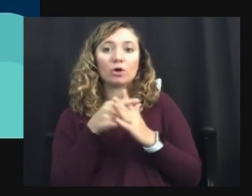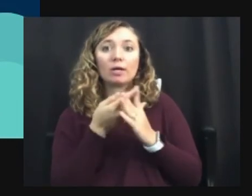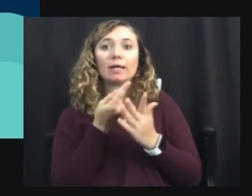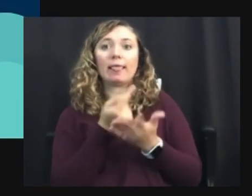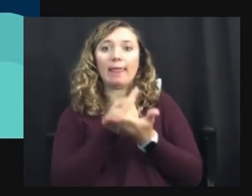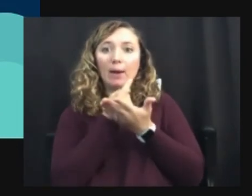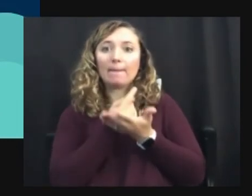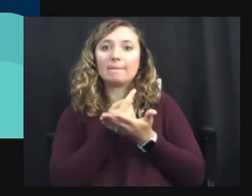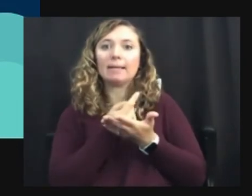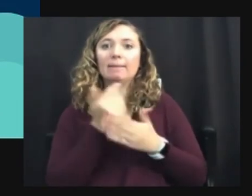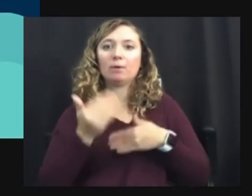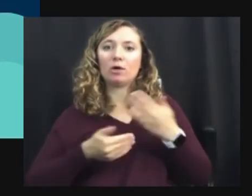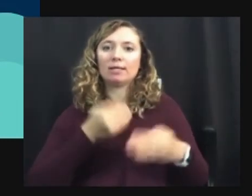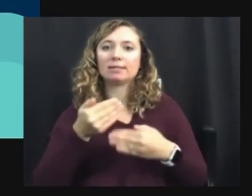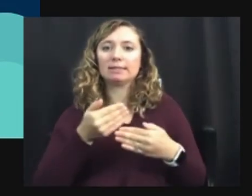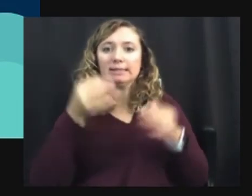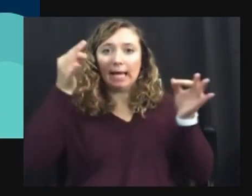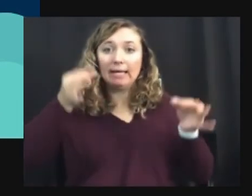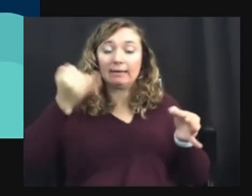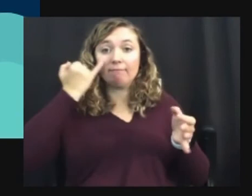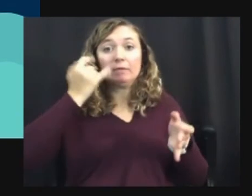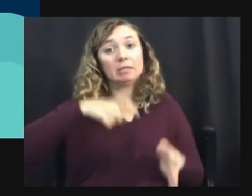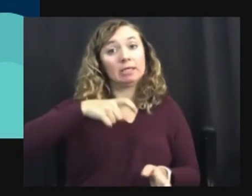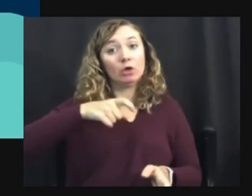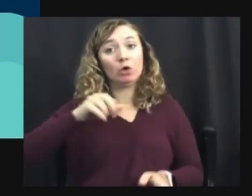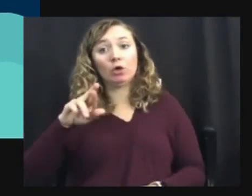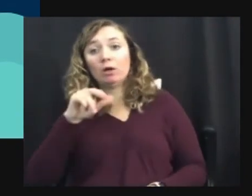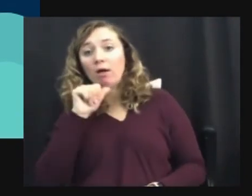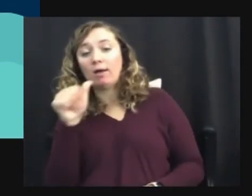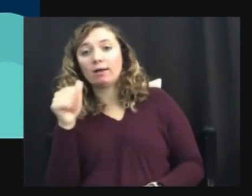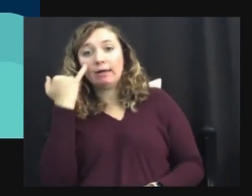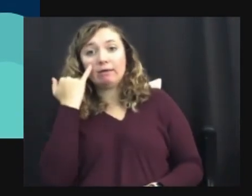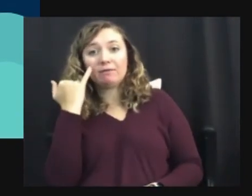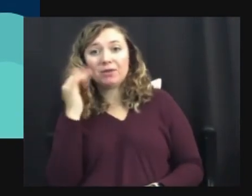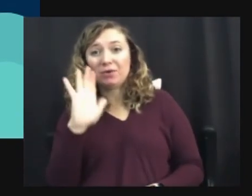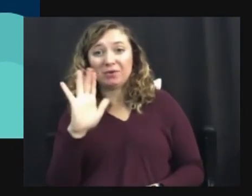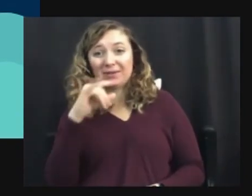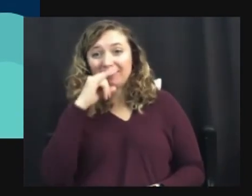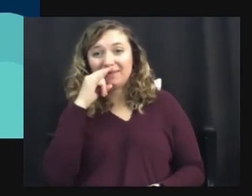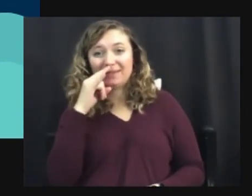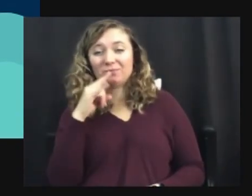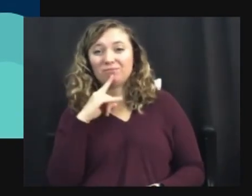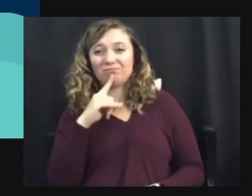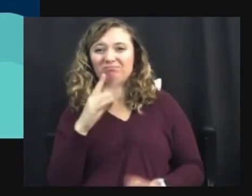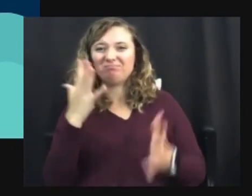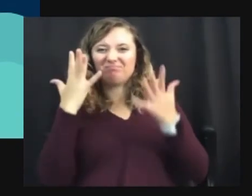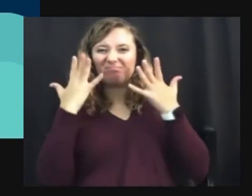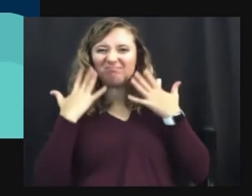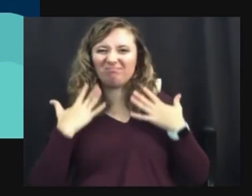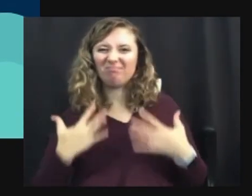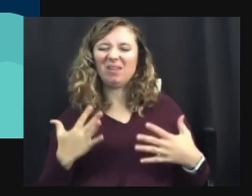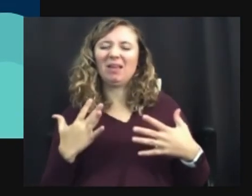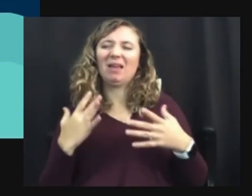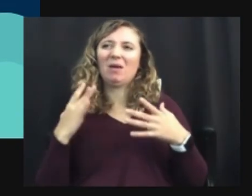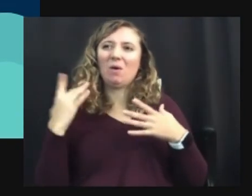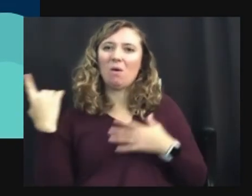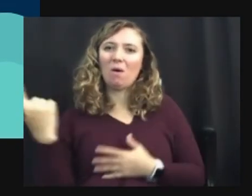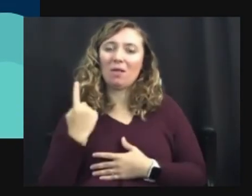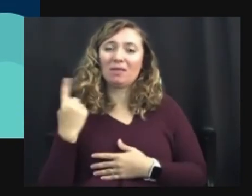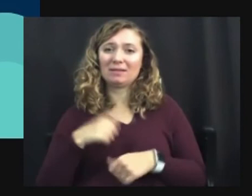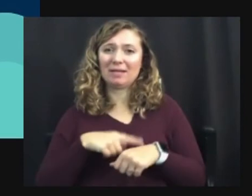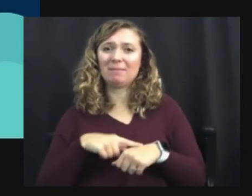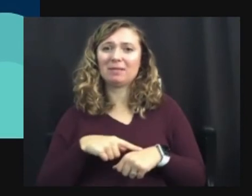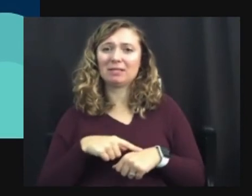or deciding if you need it or not. If your child is miserable all the time and they're in